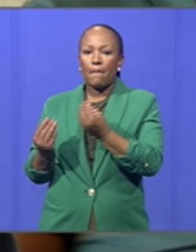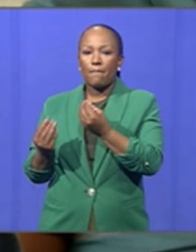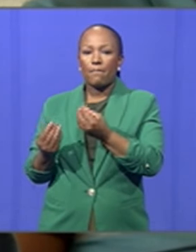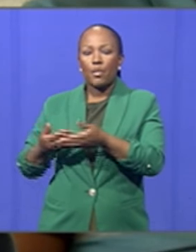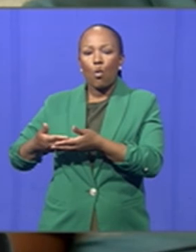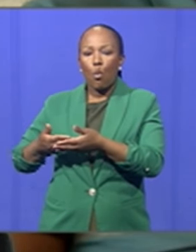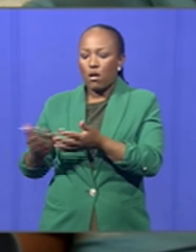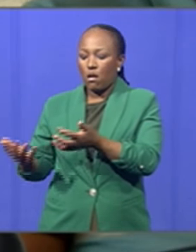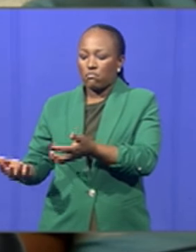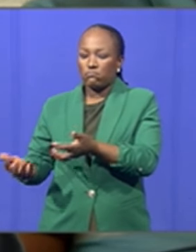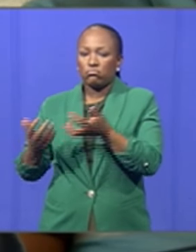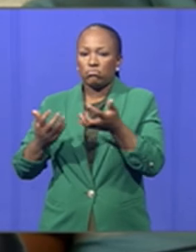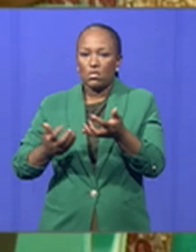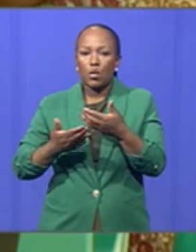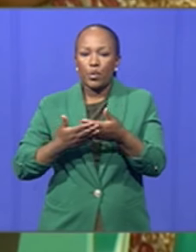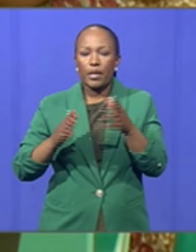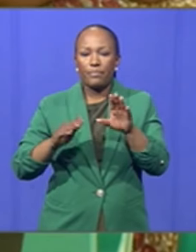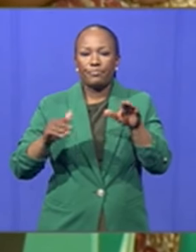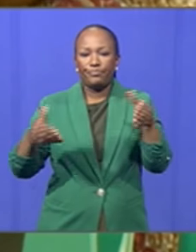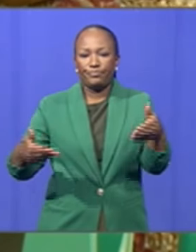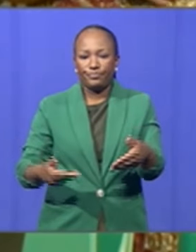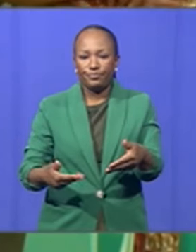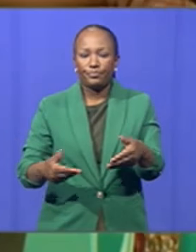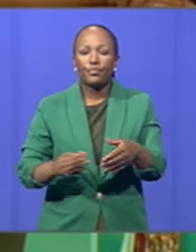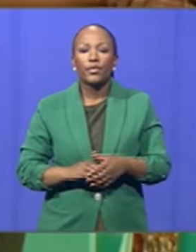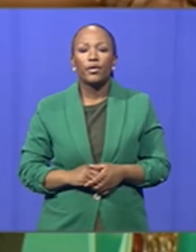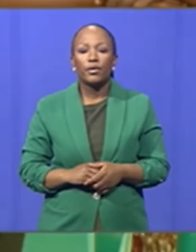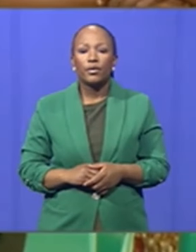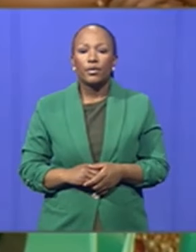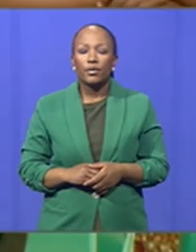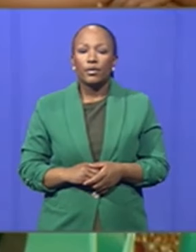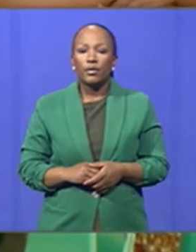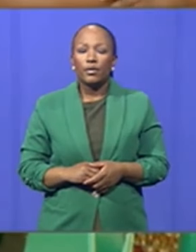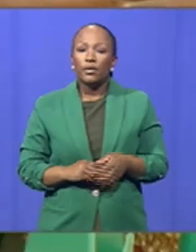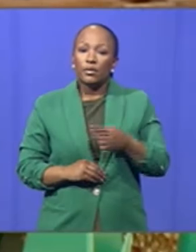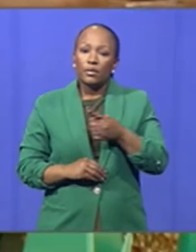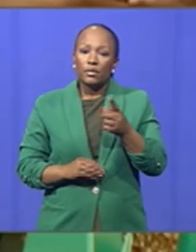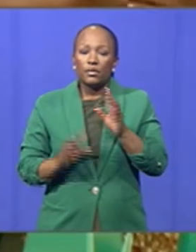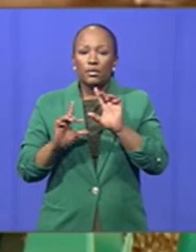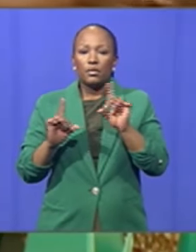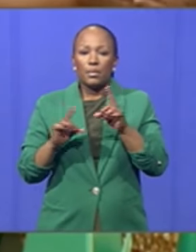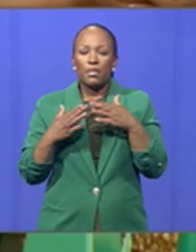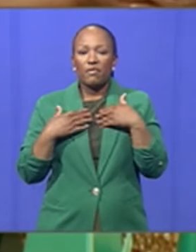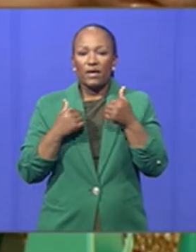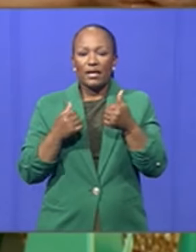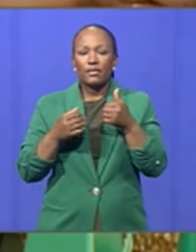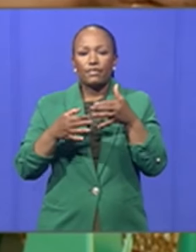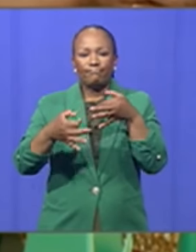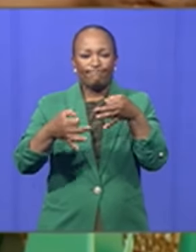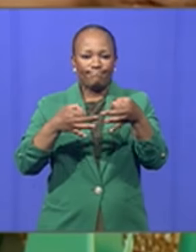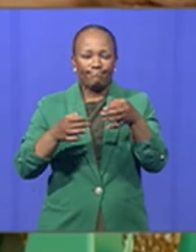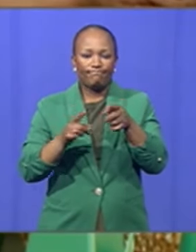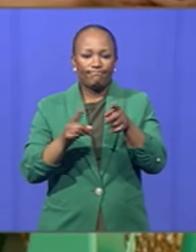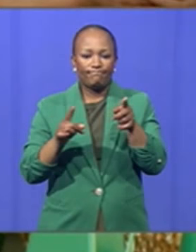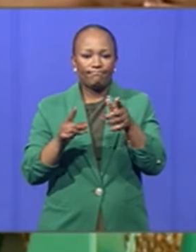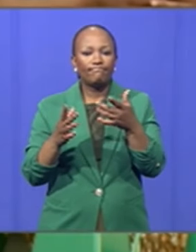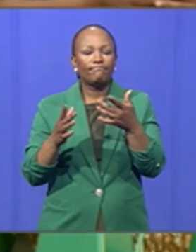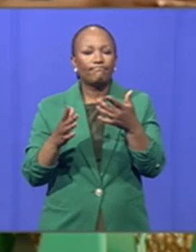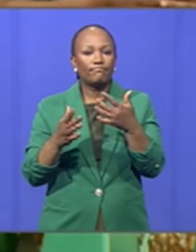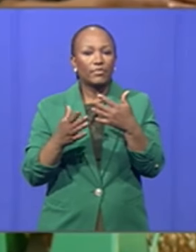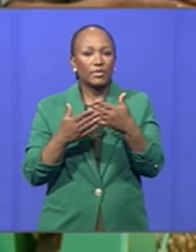go mmea mo e le gore ne re tlamehile re mmea one. go le bjalo kgoro ya tša maphelo e hlalositše gore nakong ye nngwe e